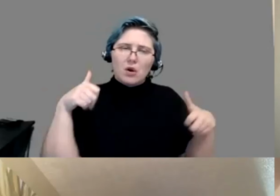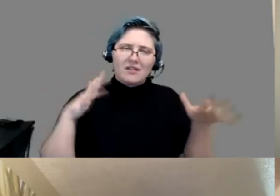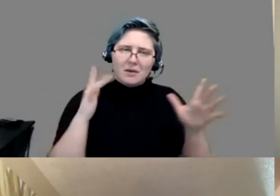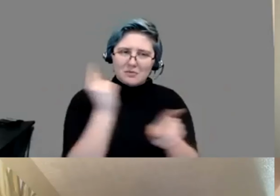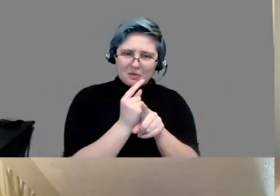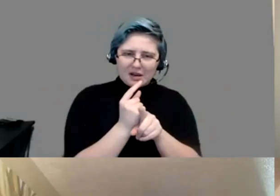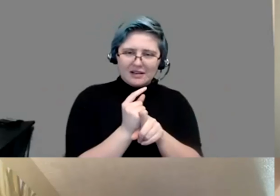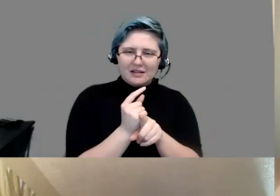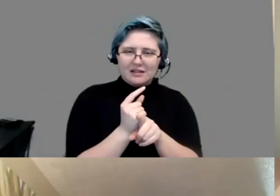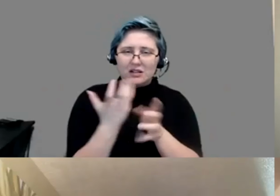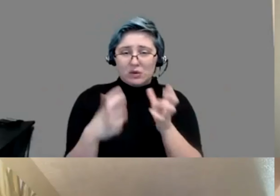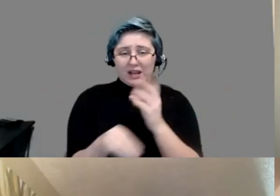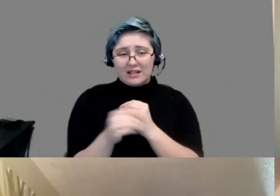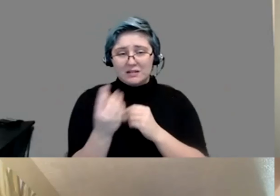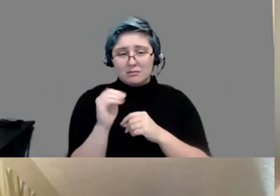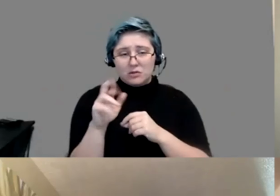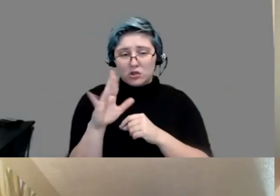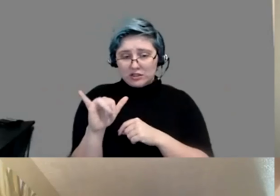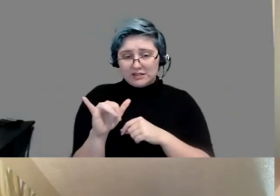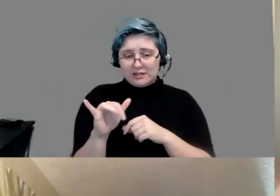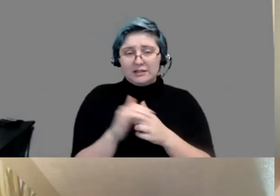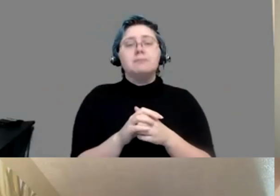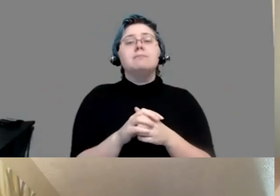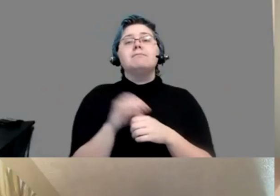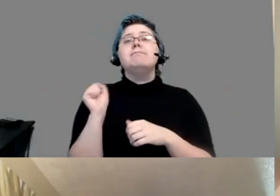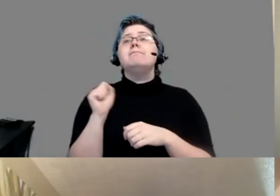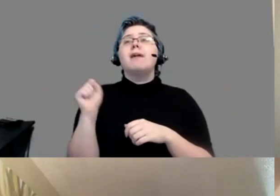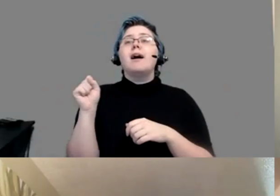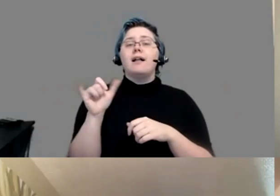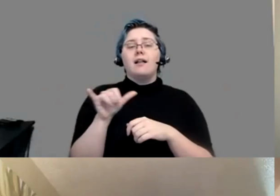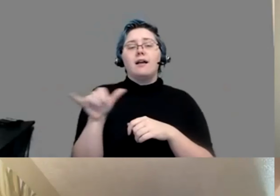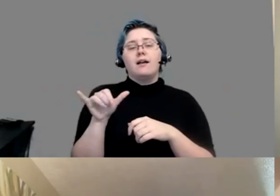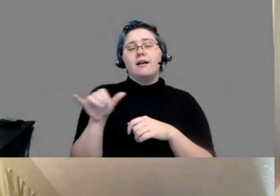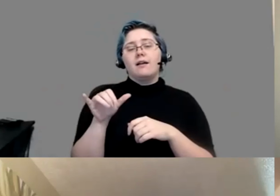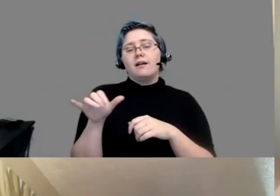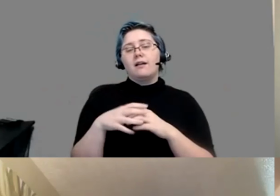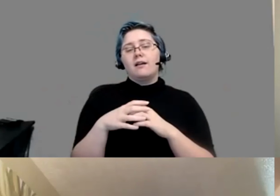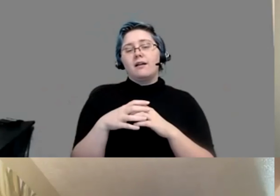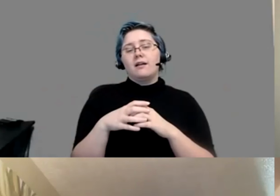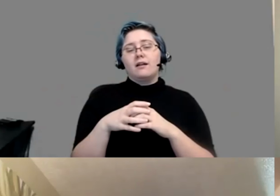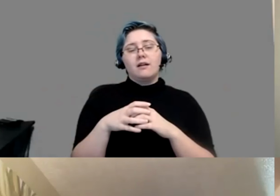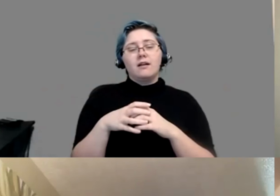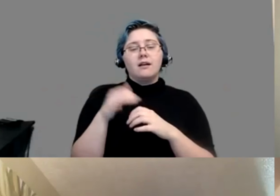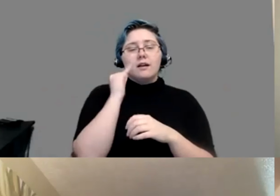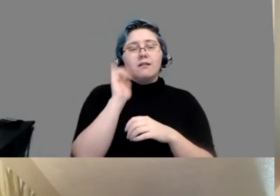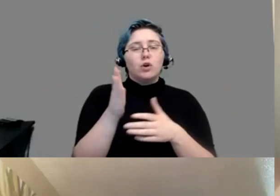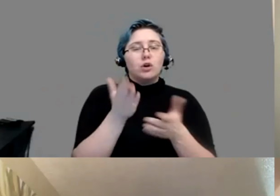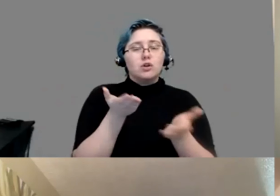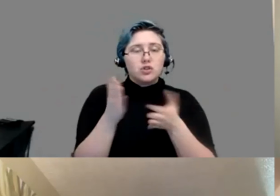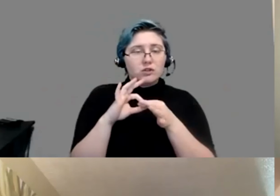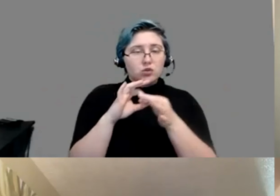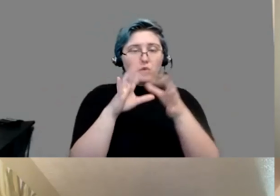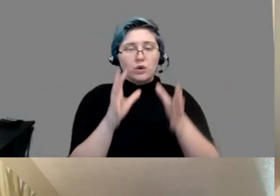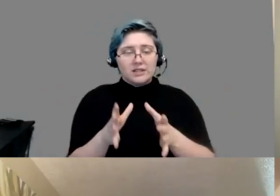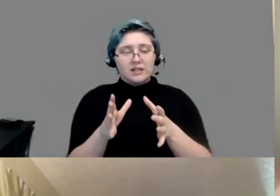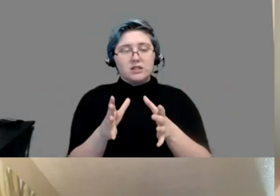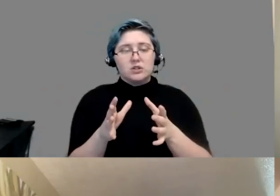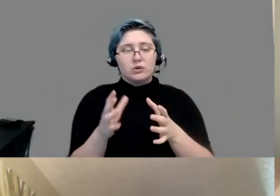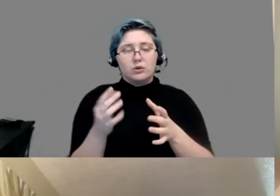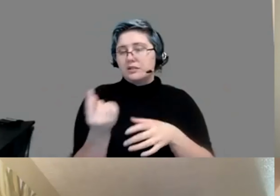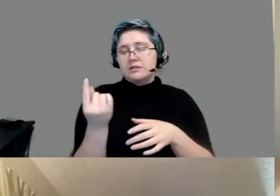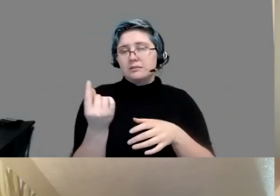something you wanted to add, Right. Marcy? Yeah, like if your service coordinator or